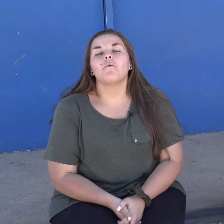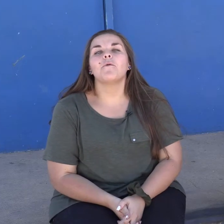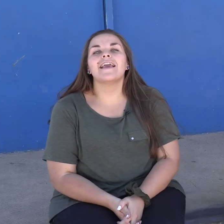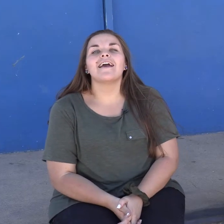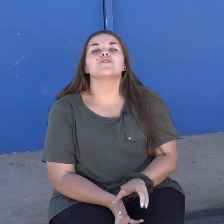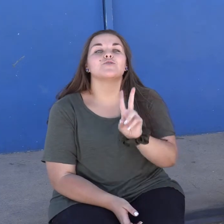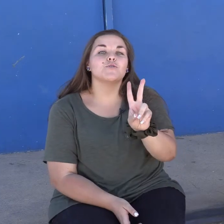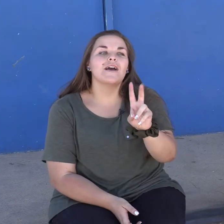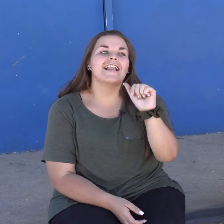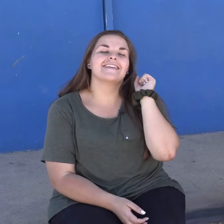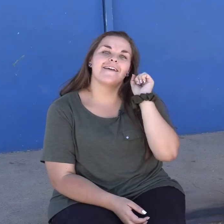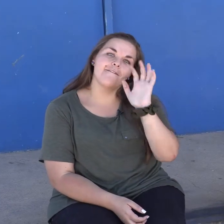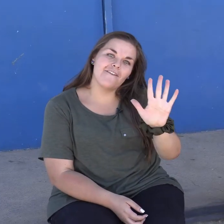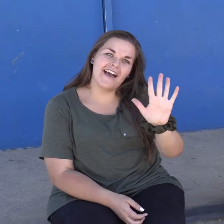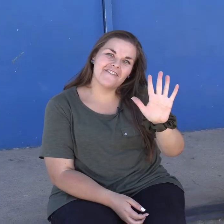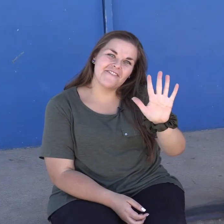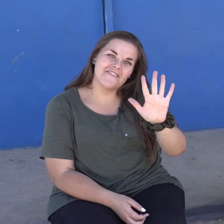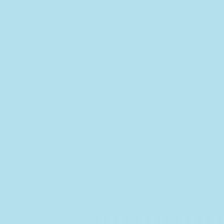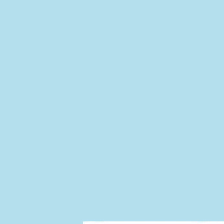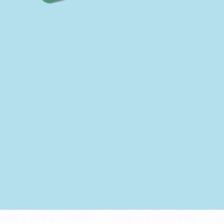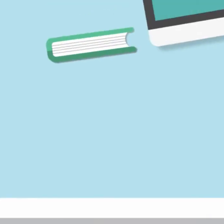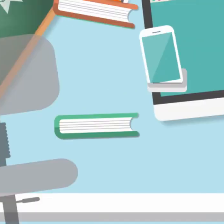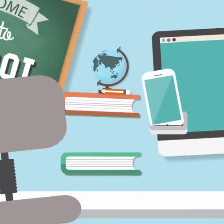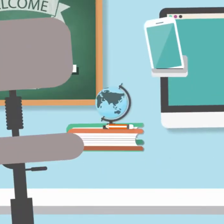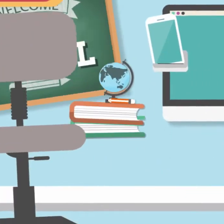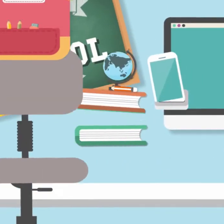pre-primary week 2, lesson 5.